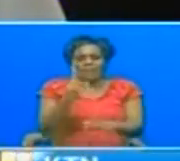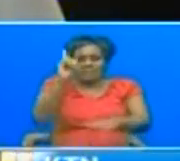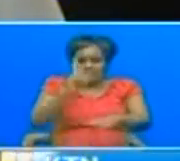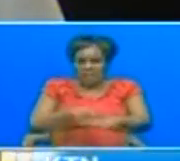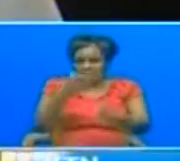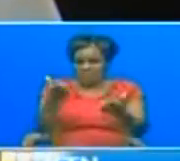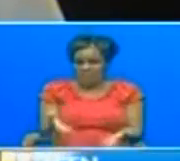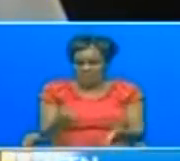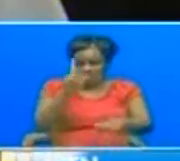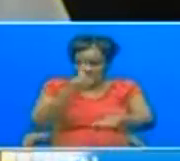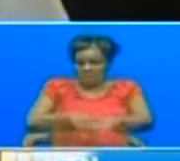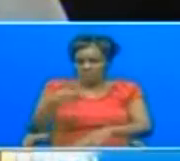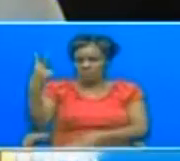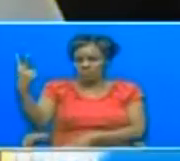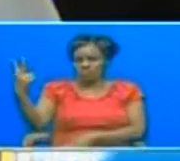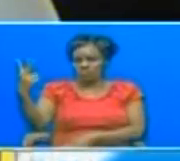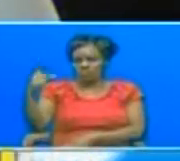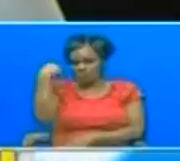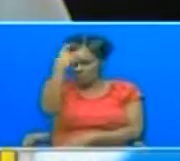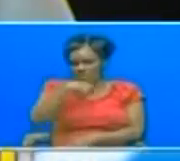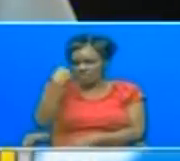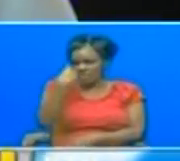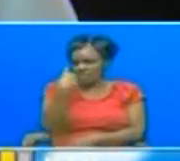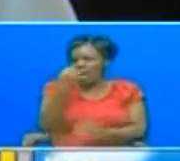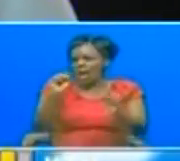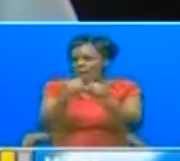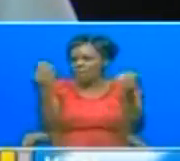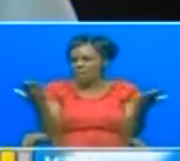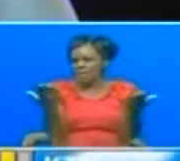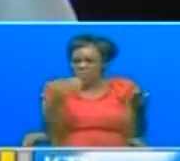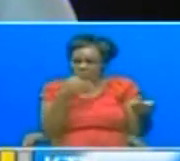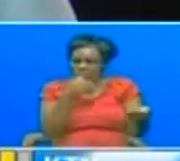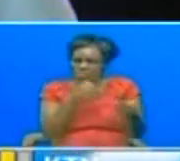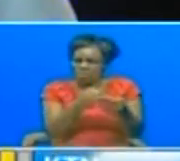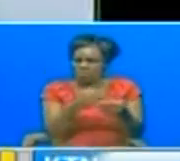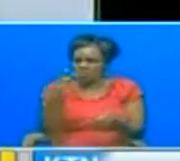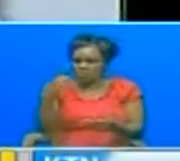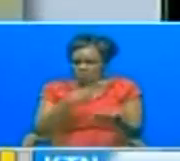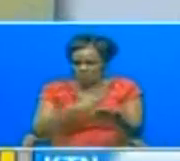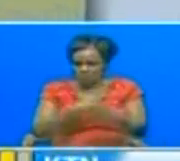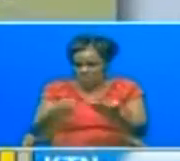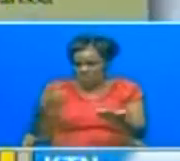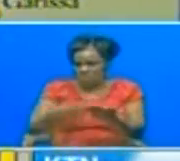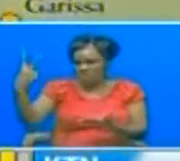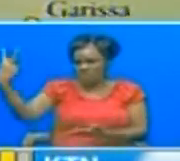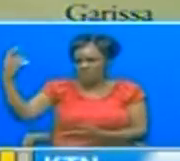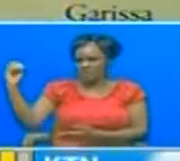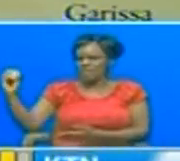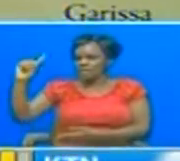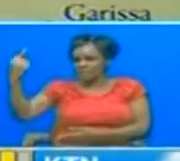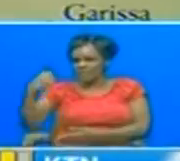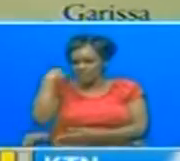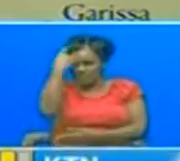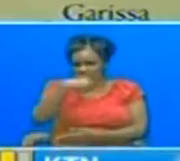we're actually calling it phase two, will take approximately 20 weeks. The second phase